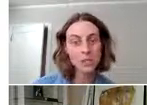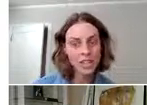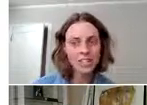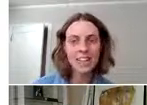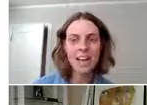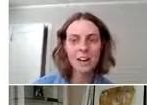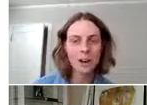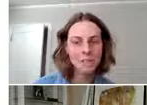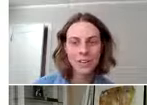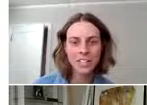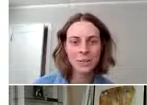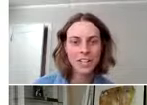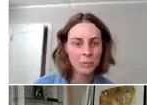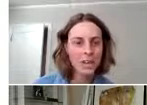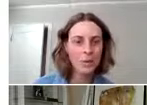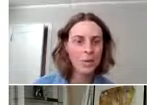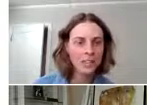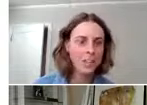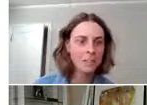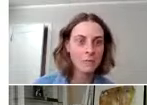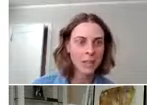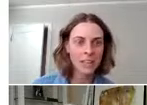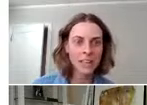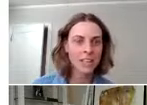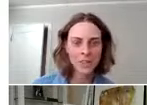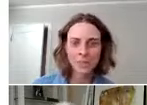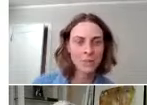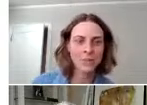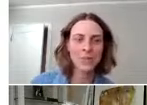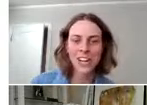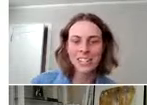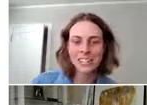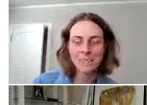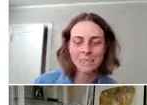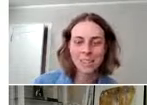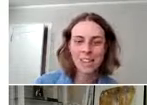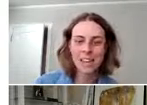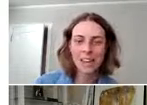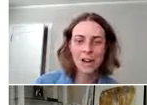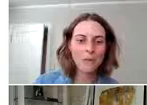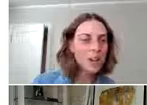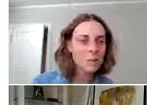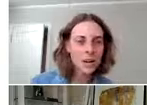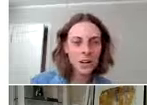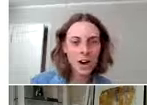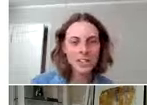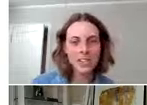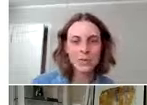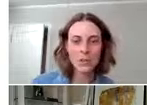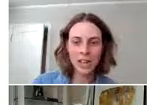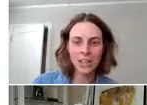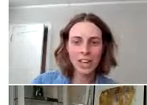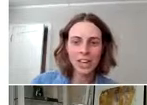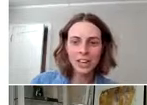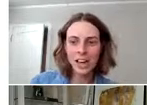pinball machines where every exhibit is playable in a fully hands-on museum experience. From there, we're gonna cross